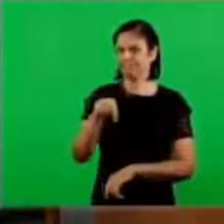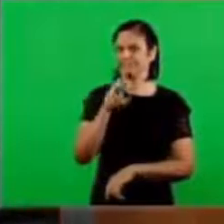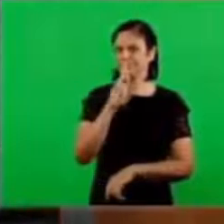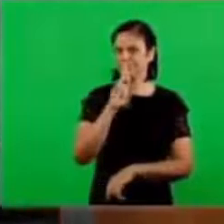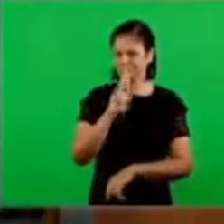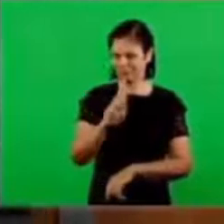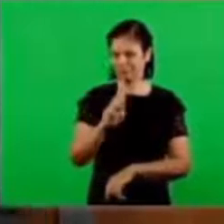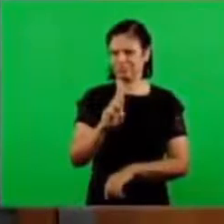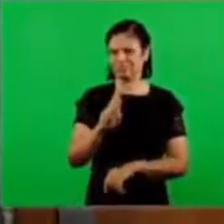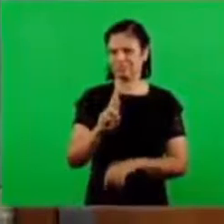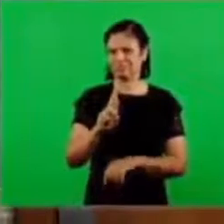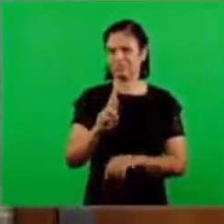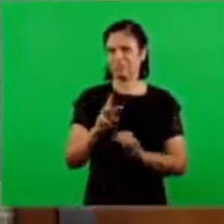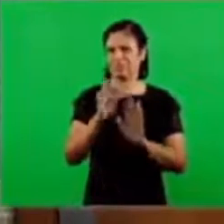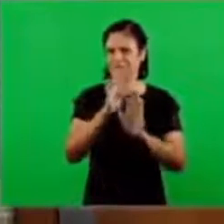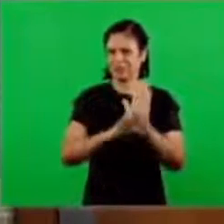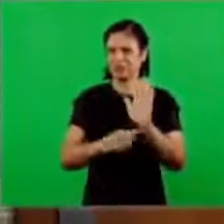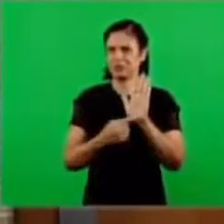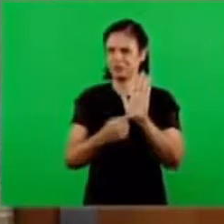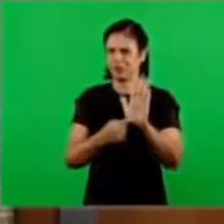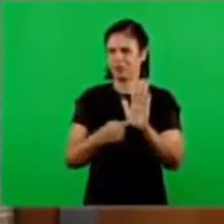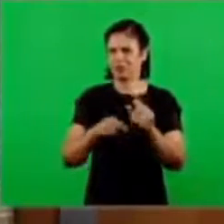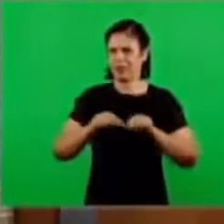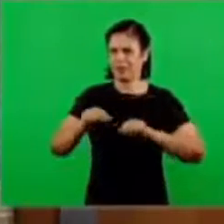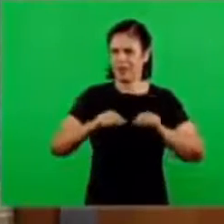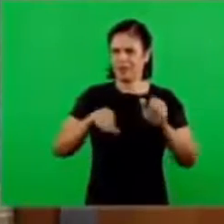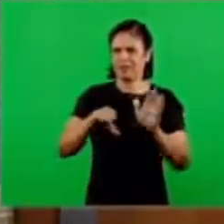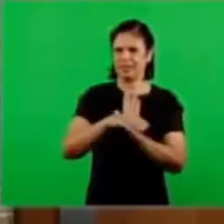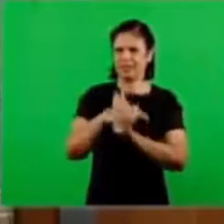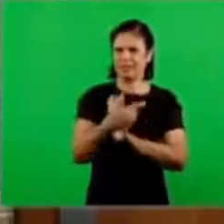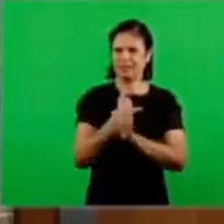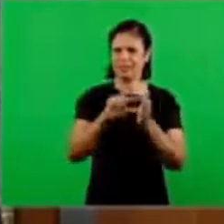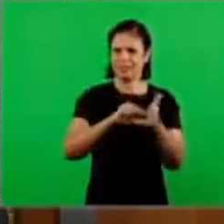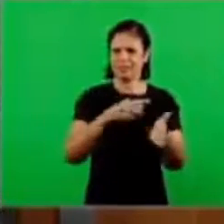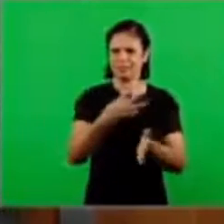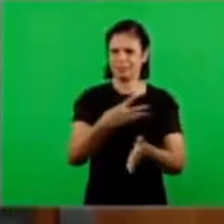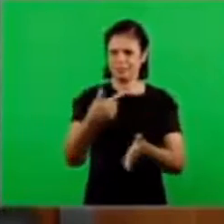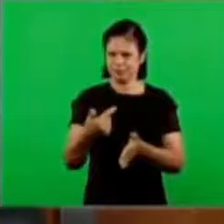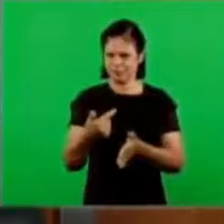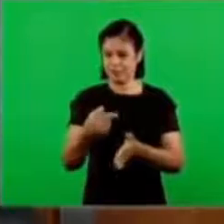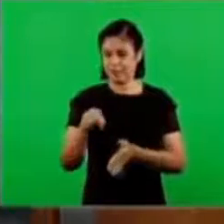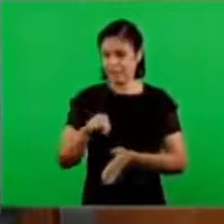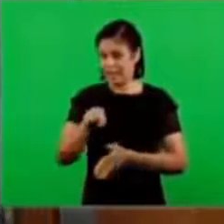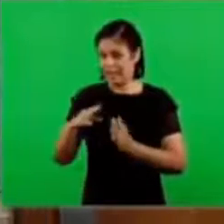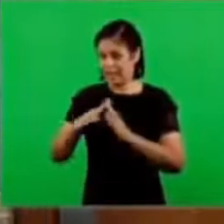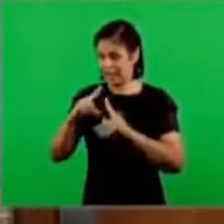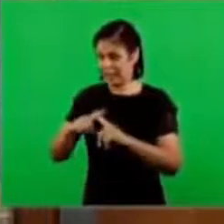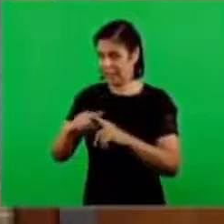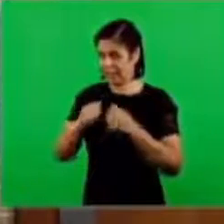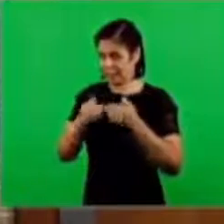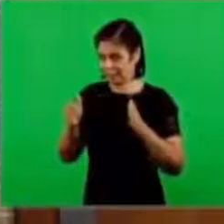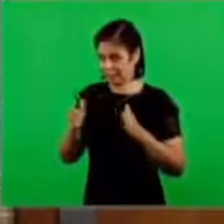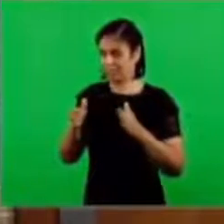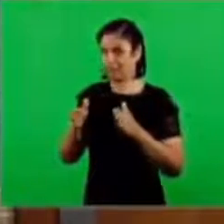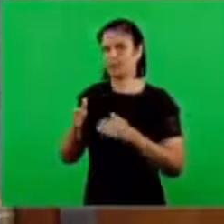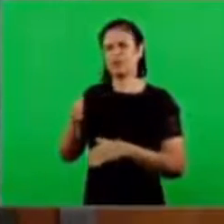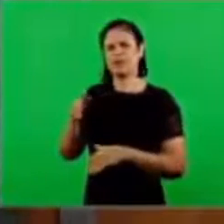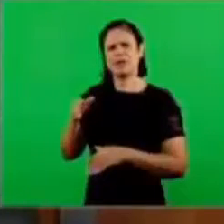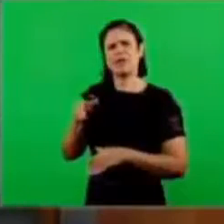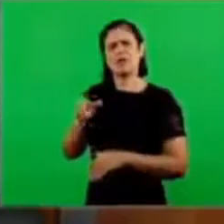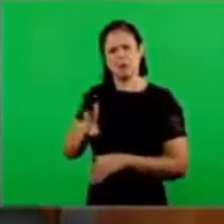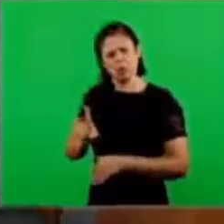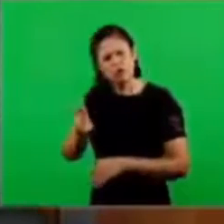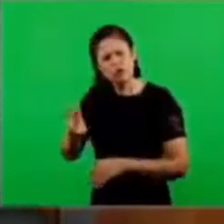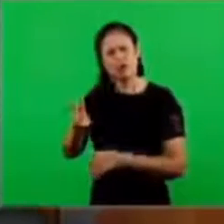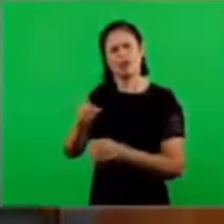So the answer is yes. And here's the proof on chapter 2 of Acts, chapter 42. And they continue